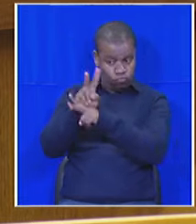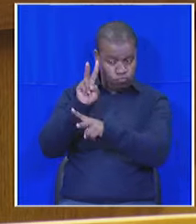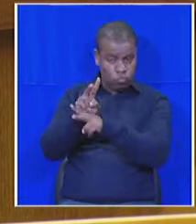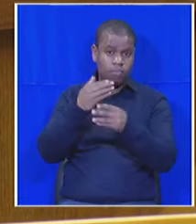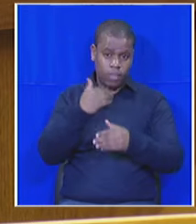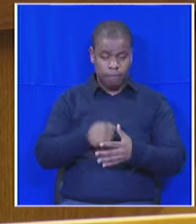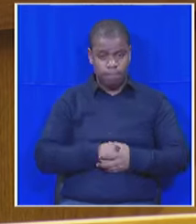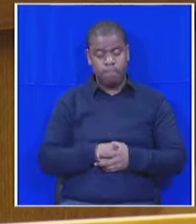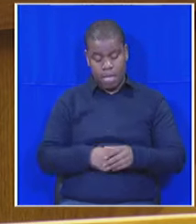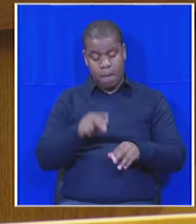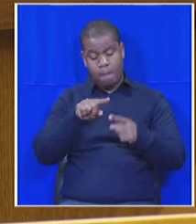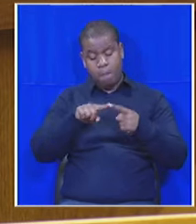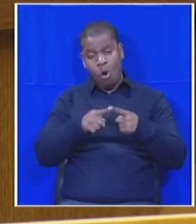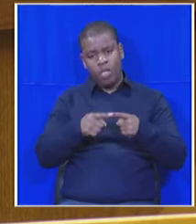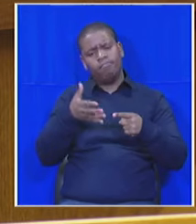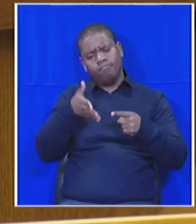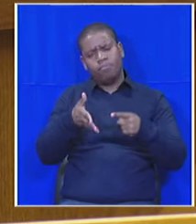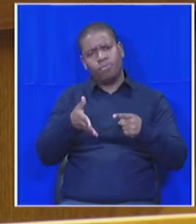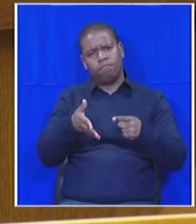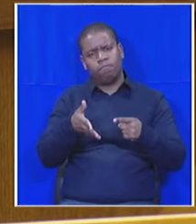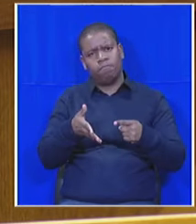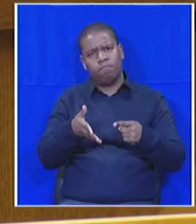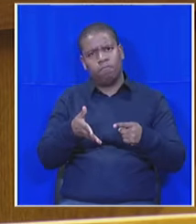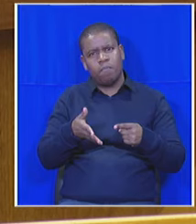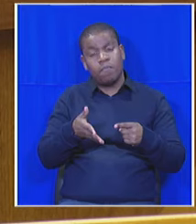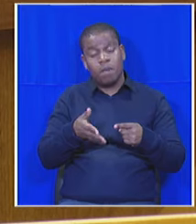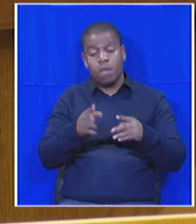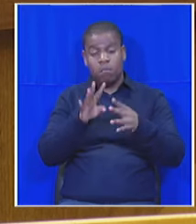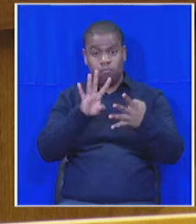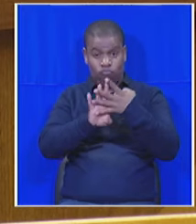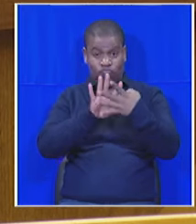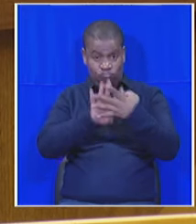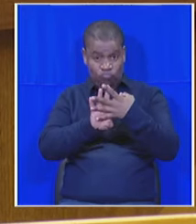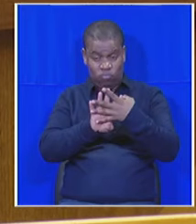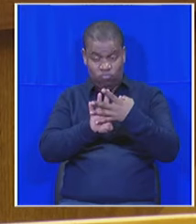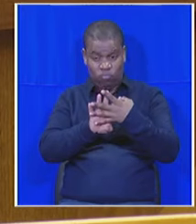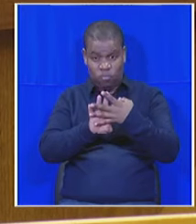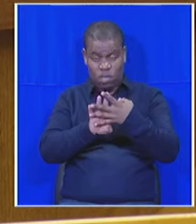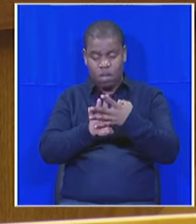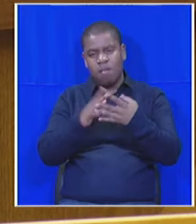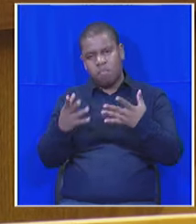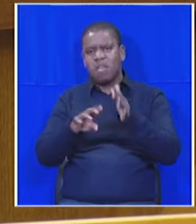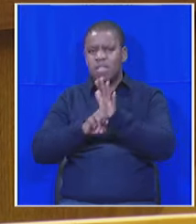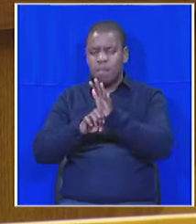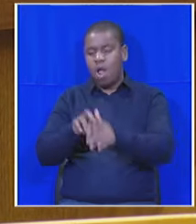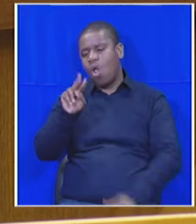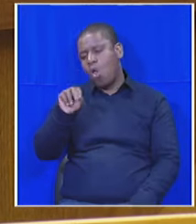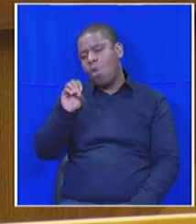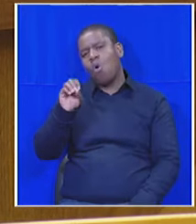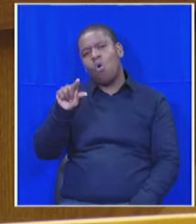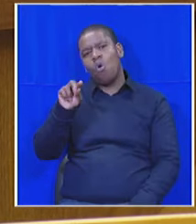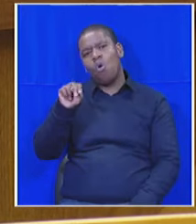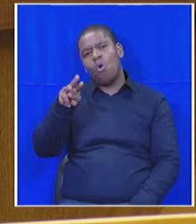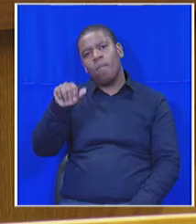in case here, the case in point here is the holding cells, Gwanongoma, that are falling apart. And